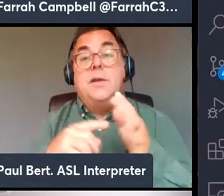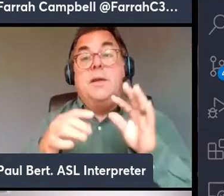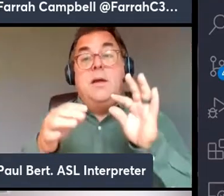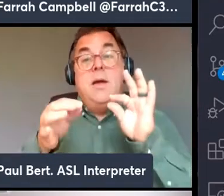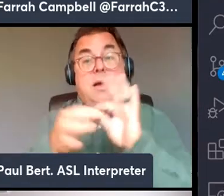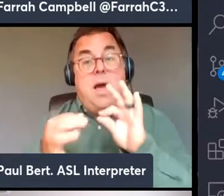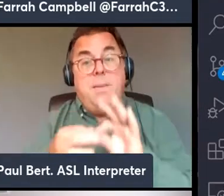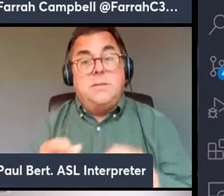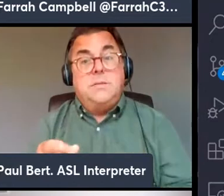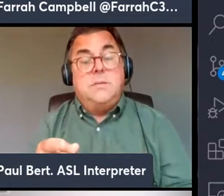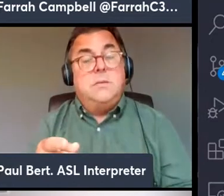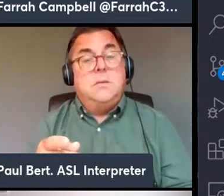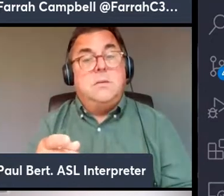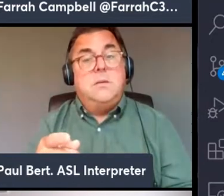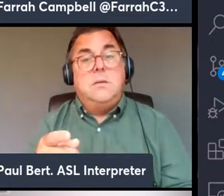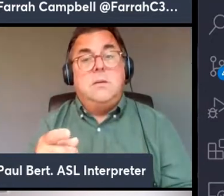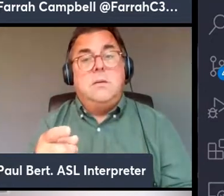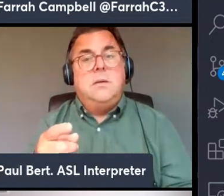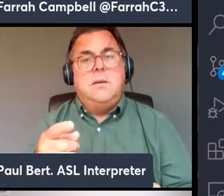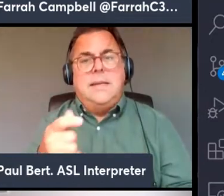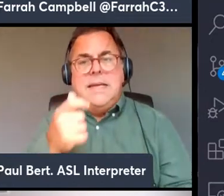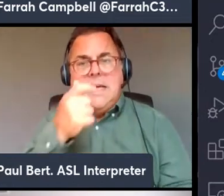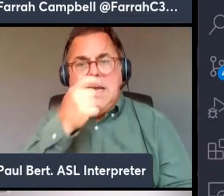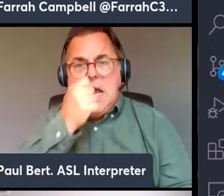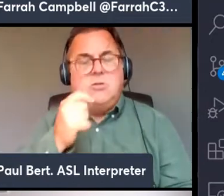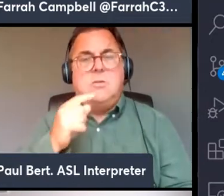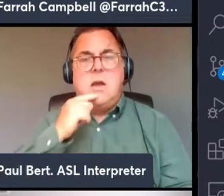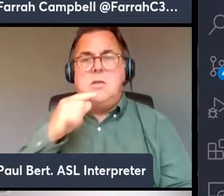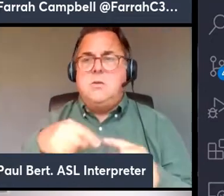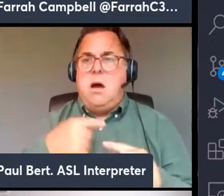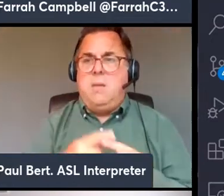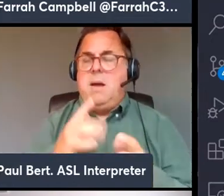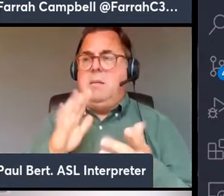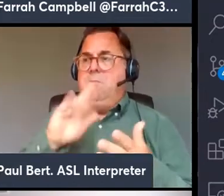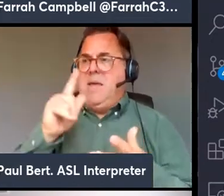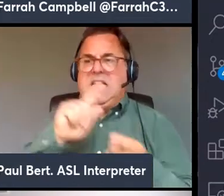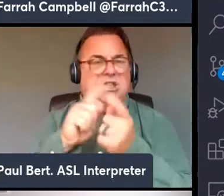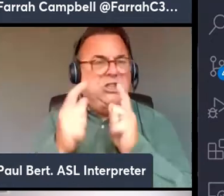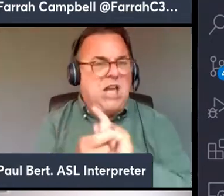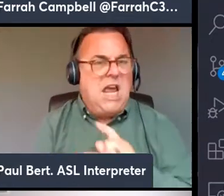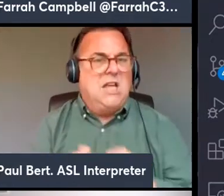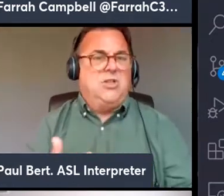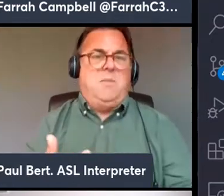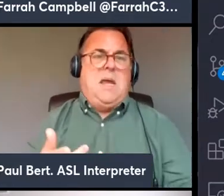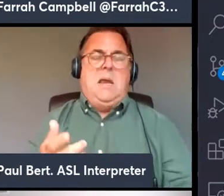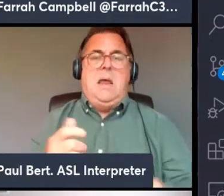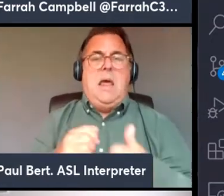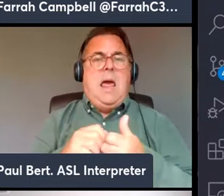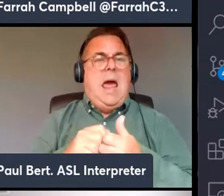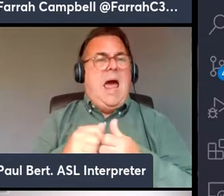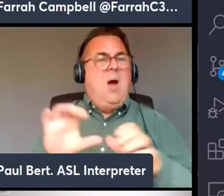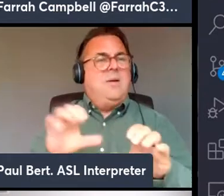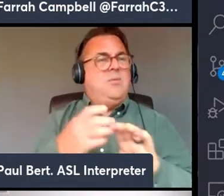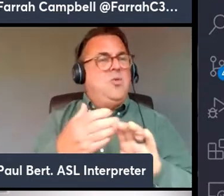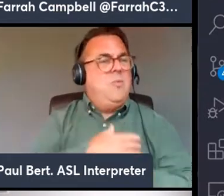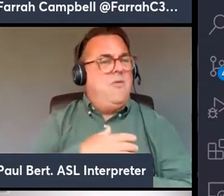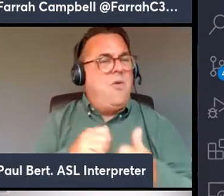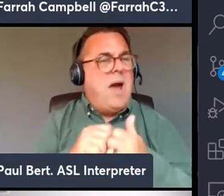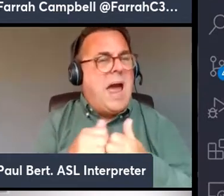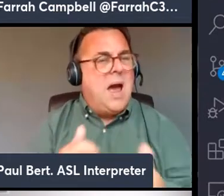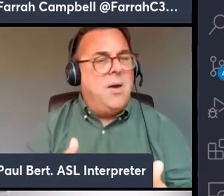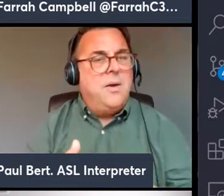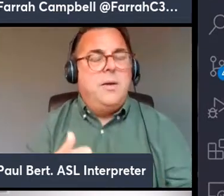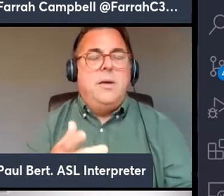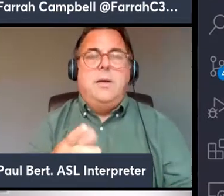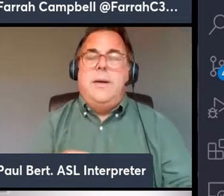in the comments, too, that we're getting a lot of, like, interesting and talk about what a change. How was this done before? This